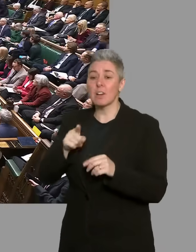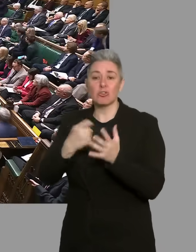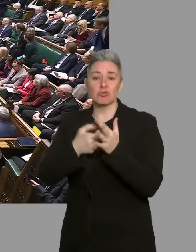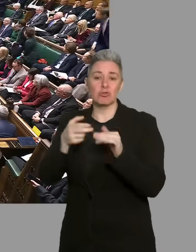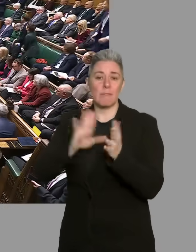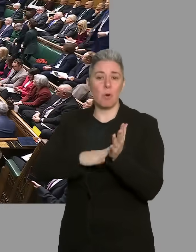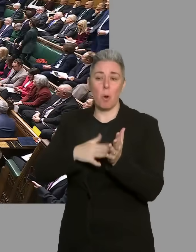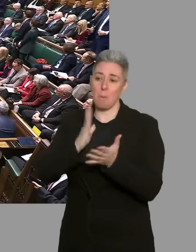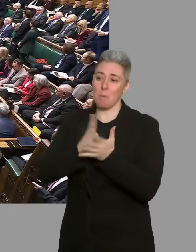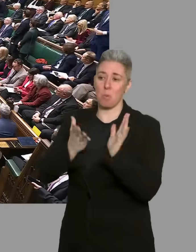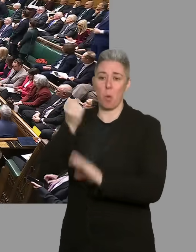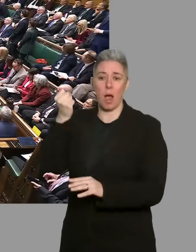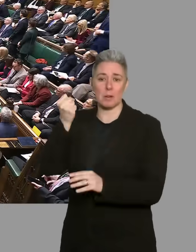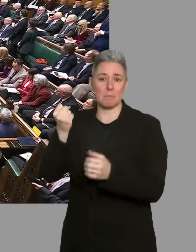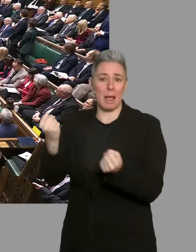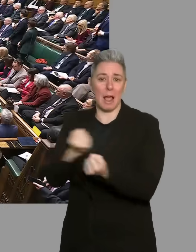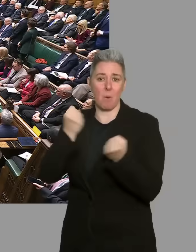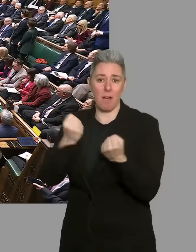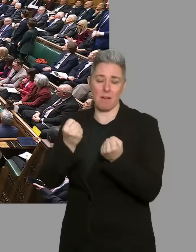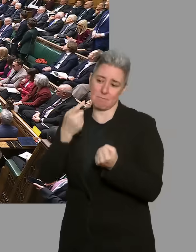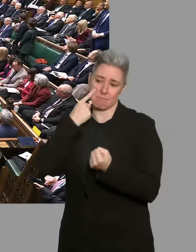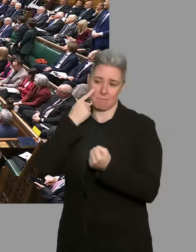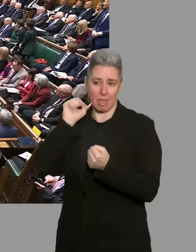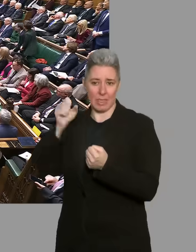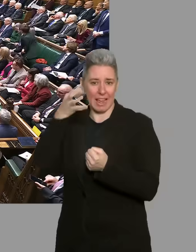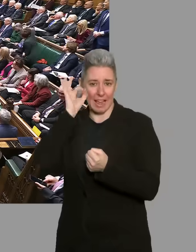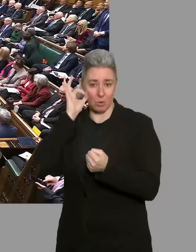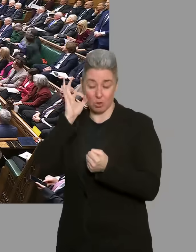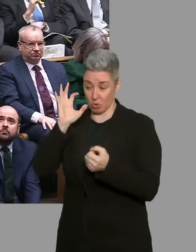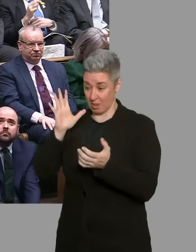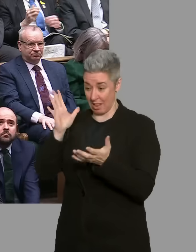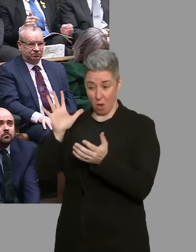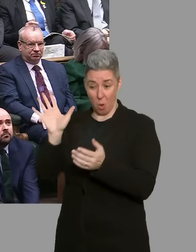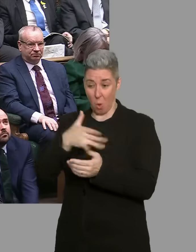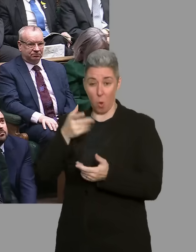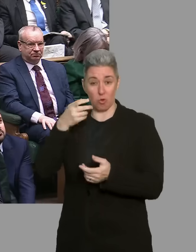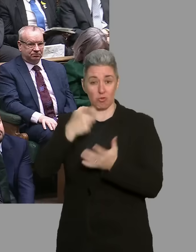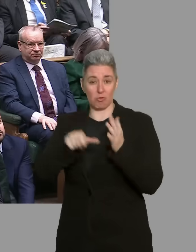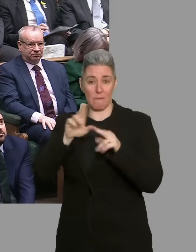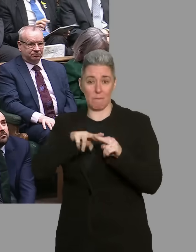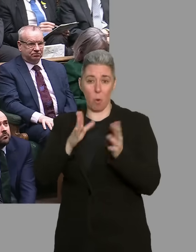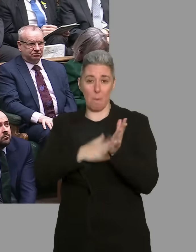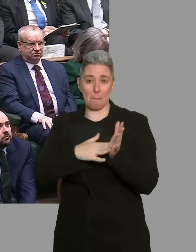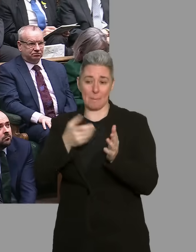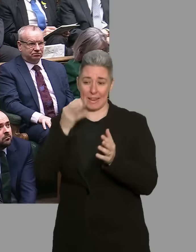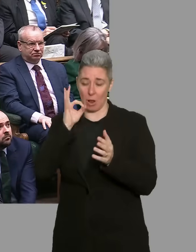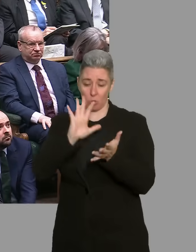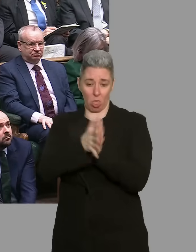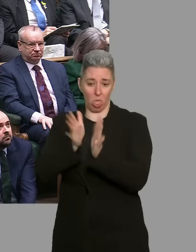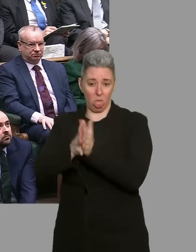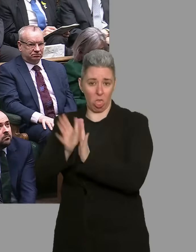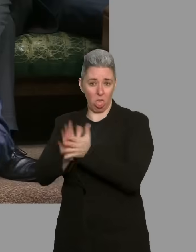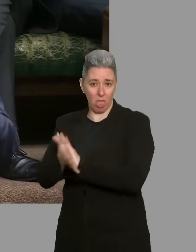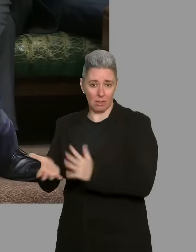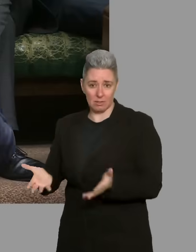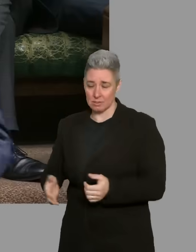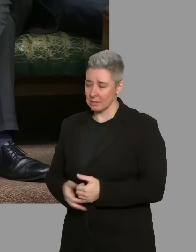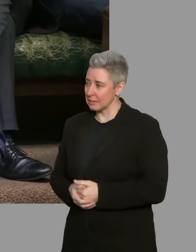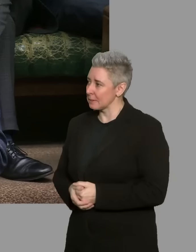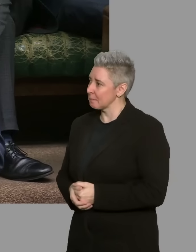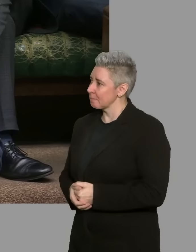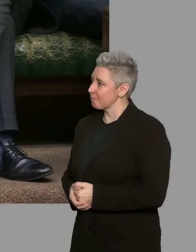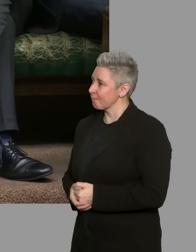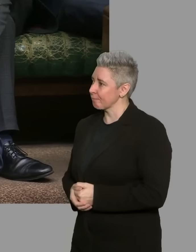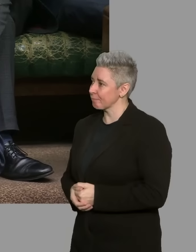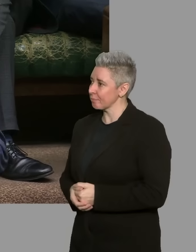Peter Bedford. Thank you, Mr. Speaker. Unlike many of his parliamentary colleagues, I don't actually think the Prime Minister should resign. But with the